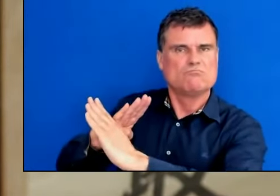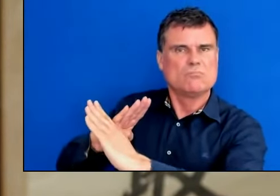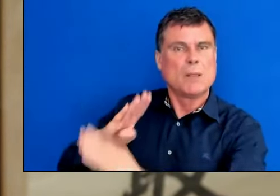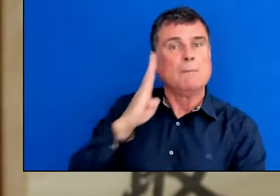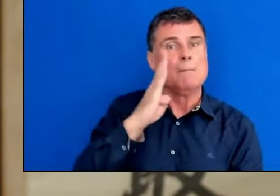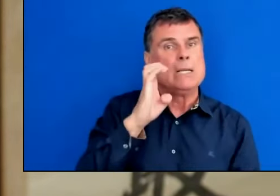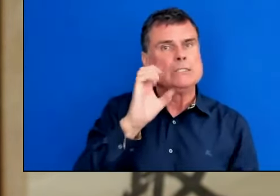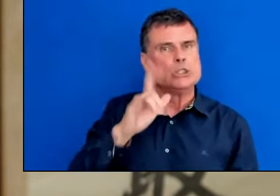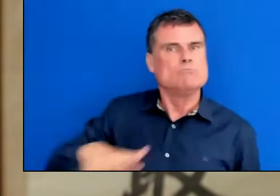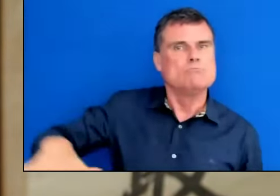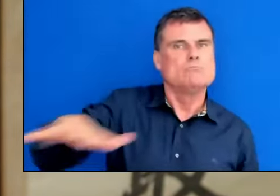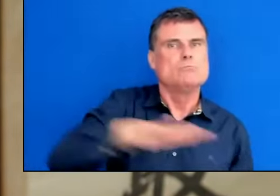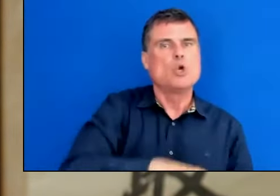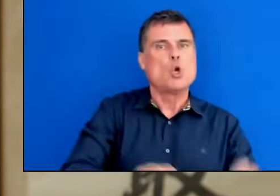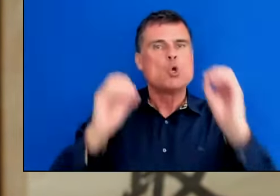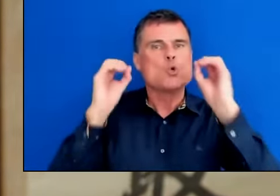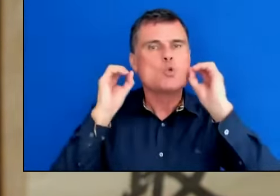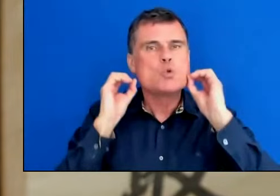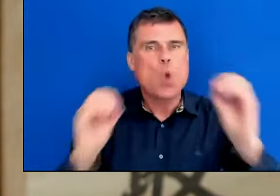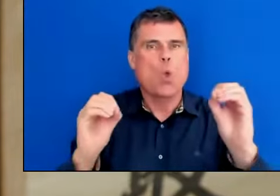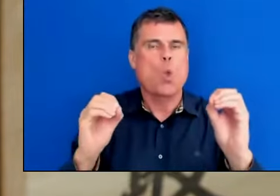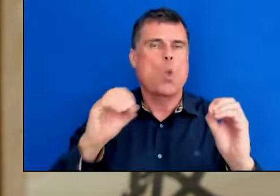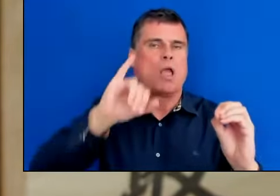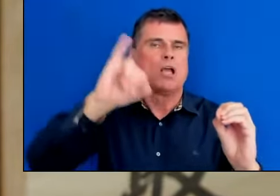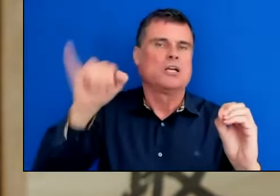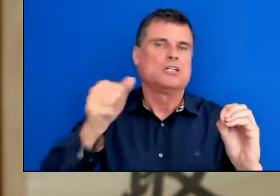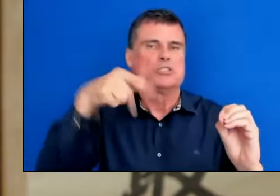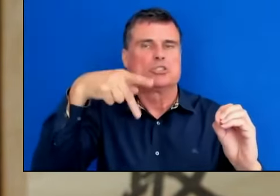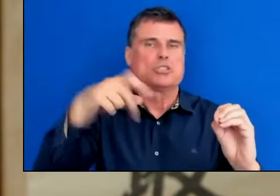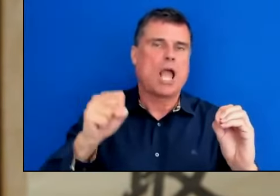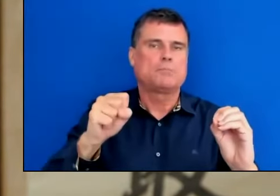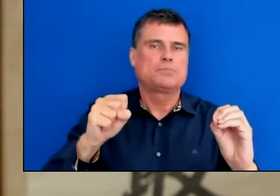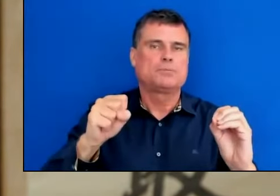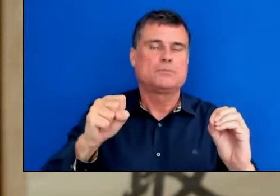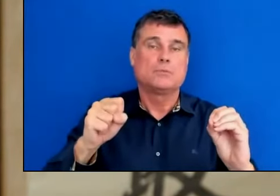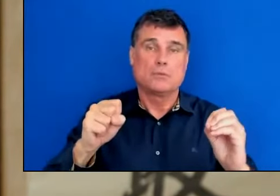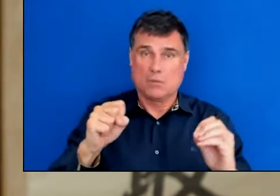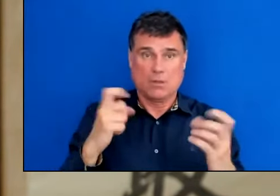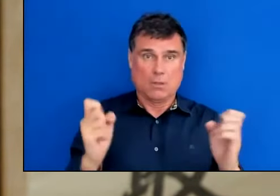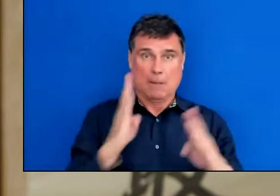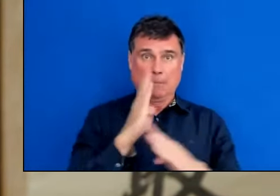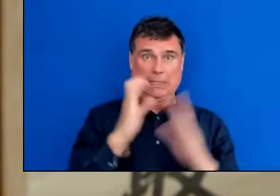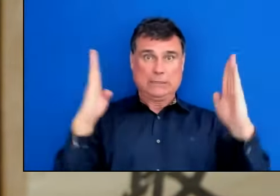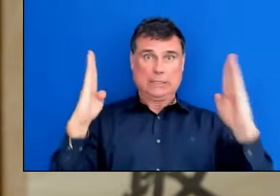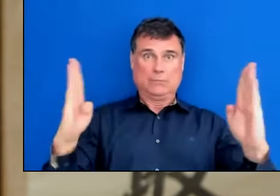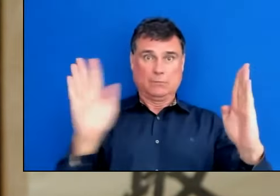Columbia, no Japs from the Rockies to the seas."